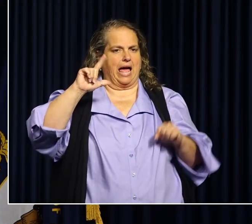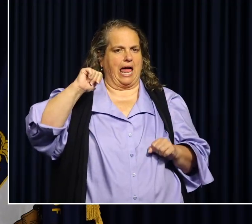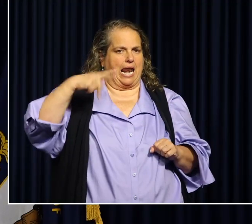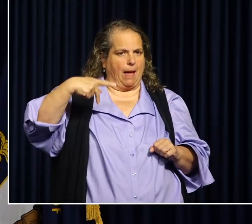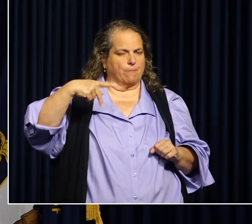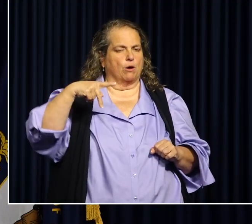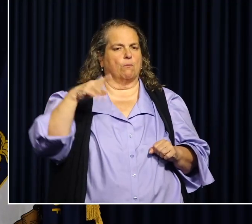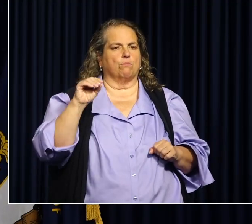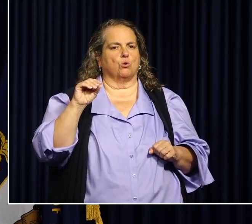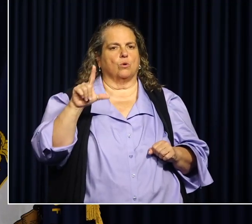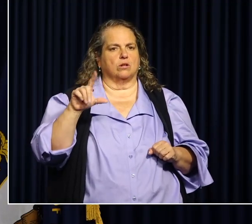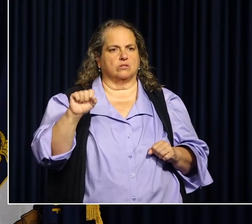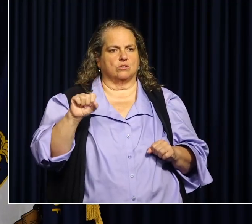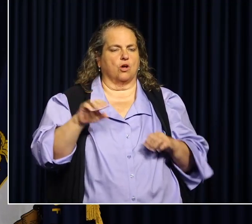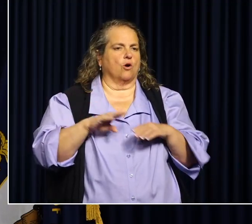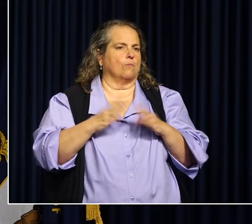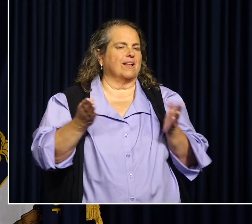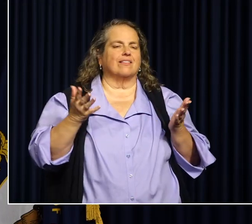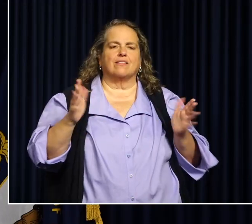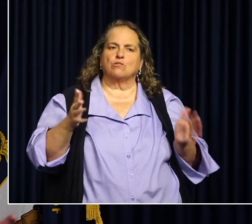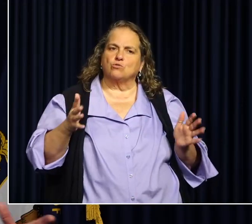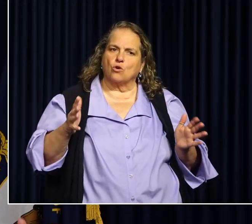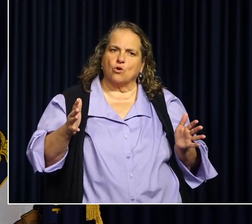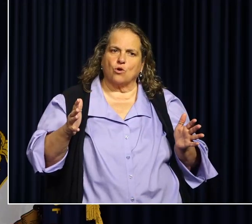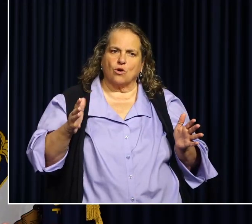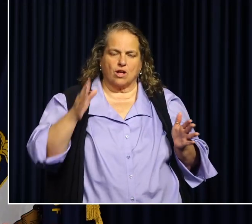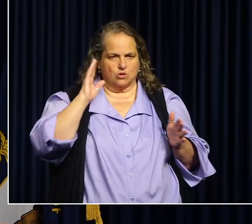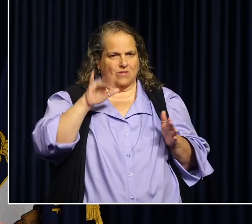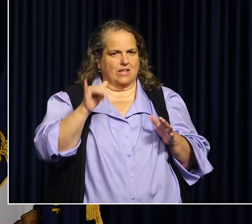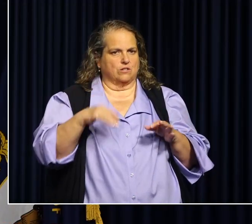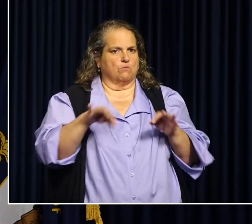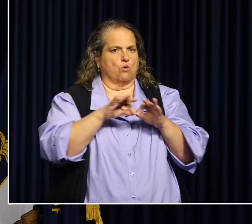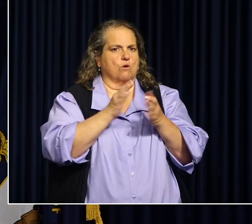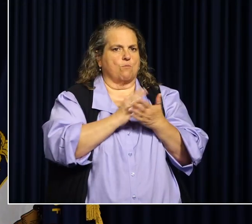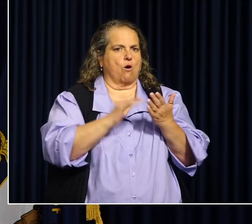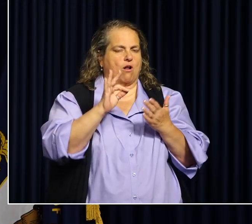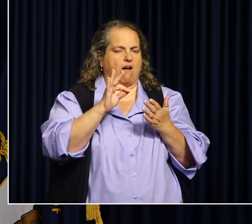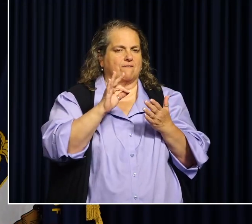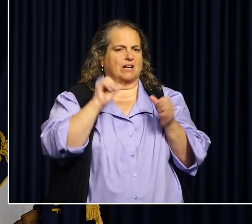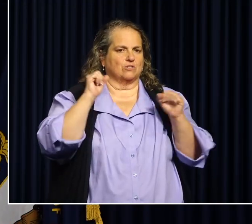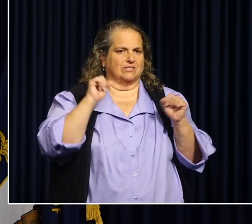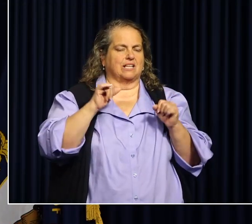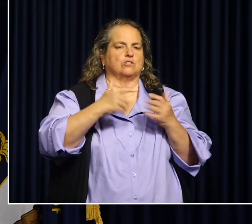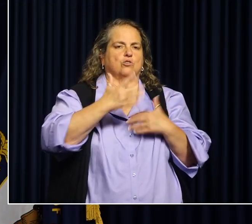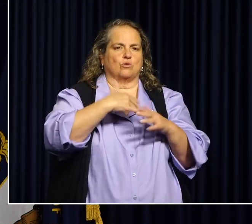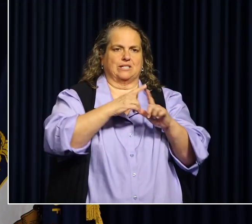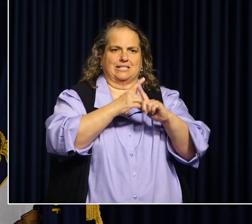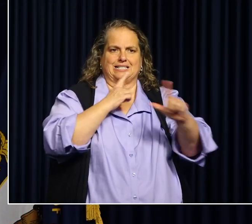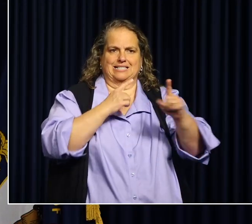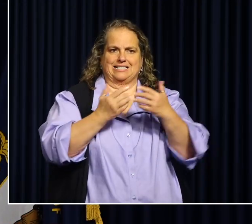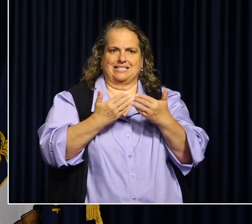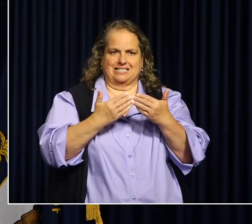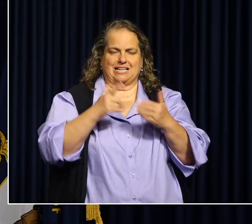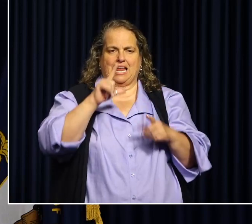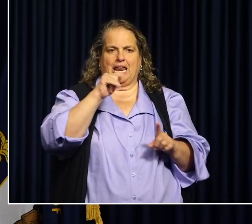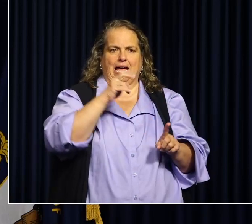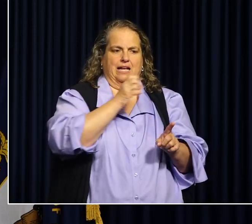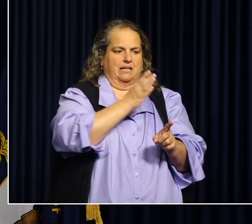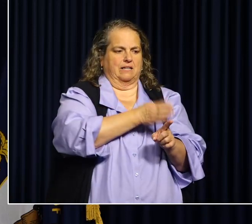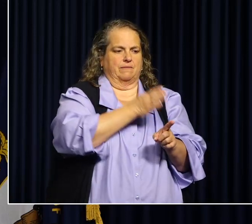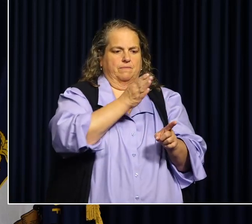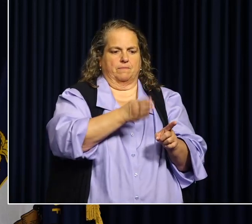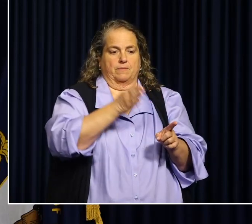pools open. I know it's an important part of exercise, but that also socially distances. There's got to be lanes